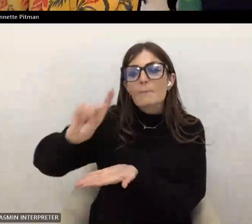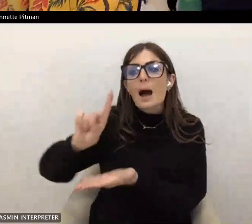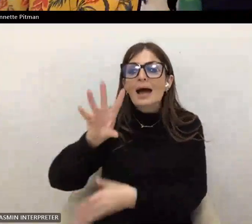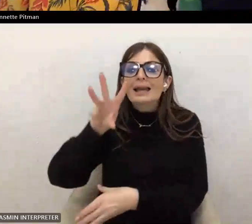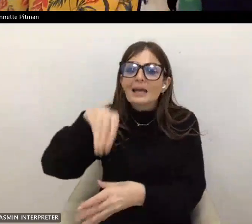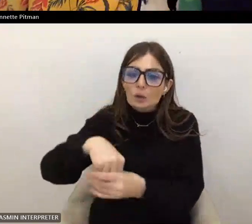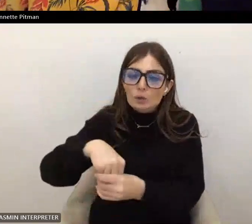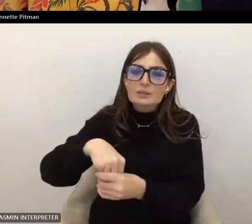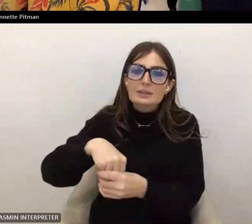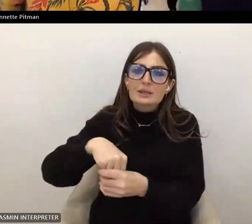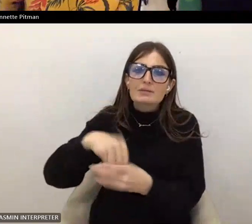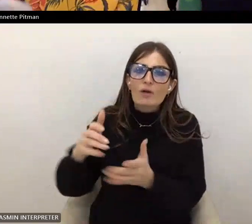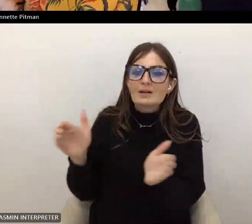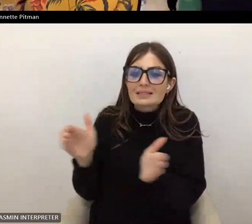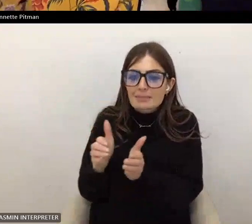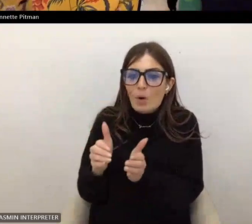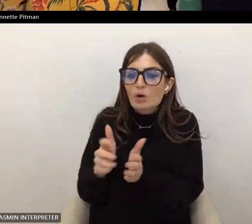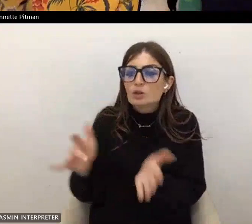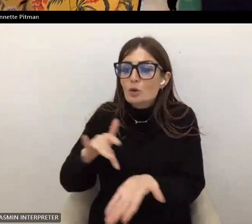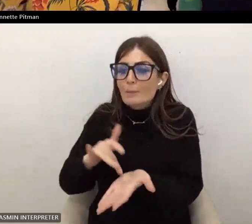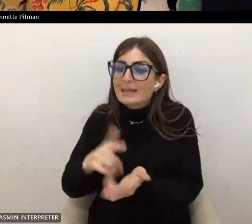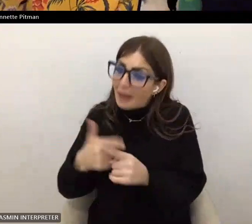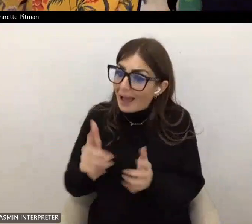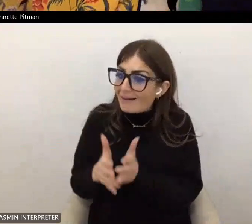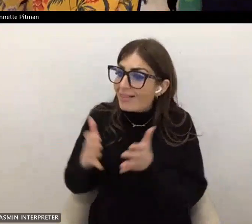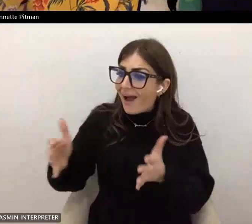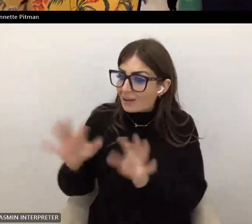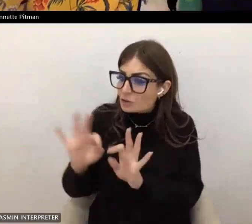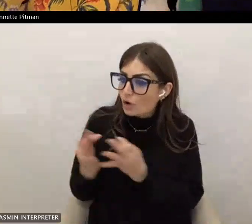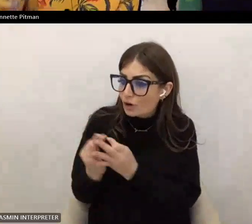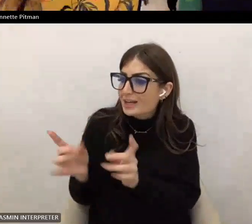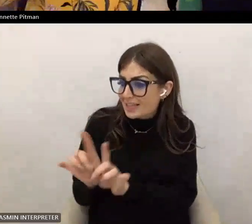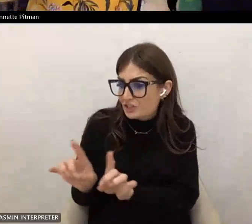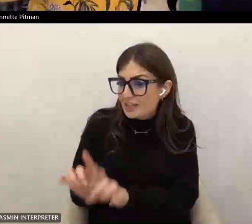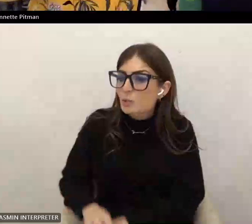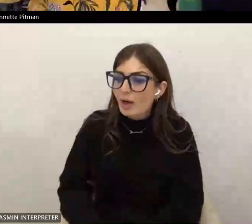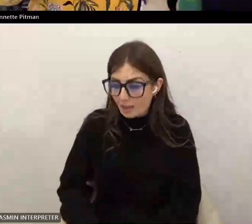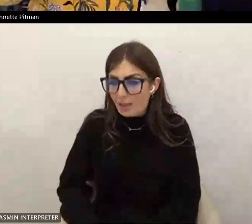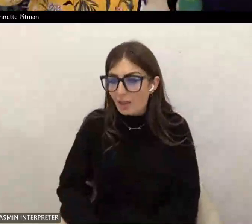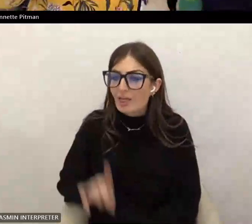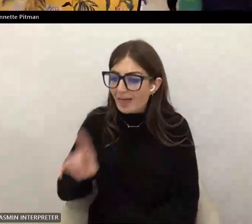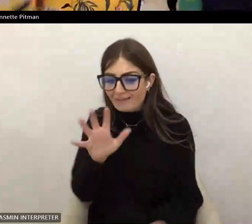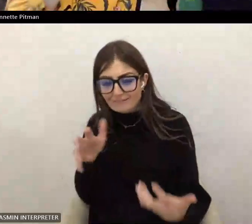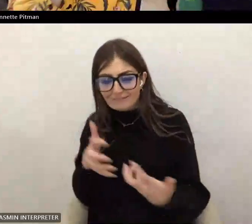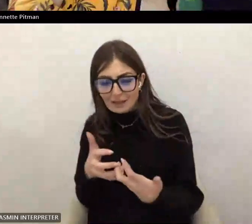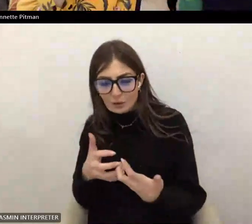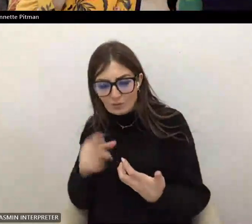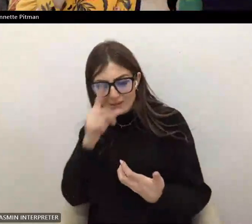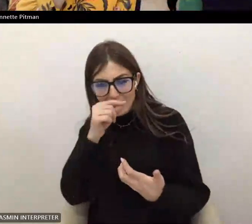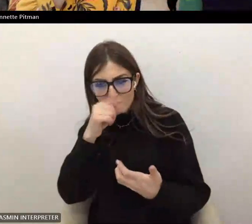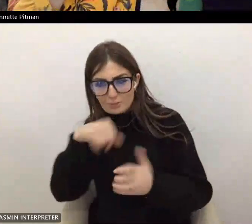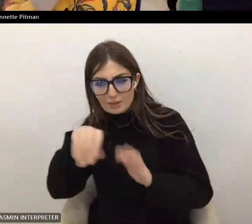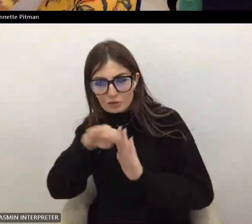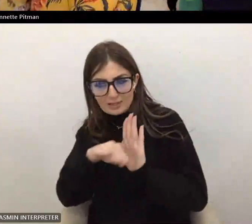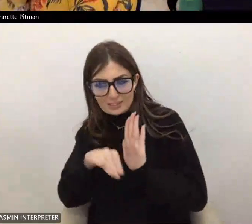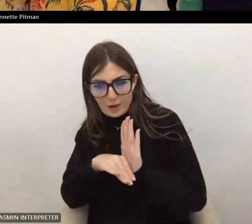of small to medium and larger organisations as well who fit within the eligibility